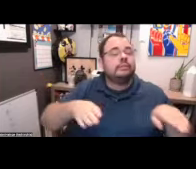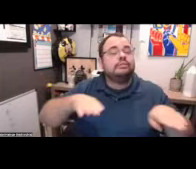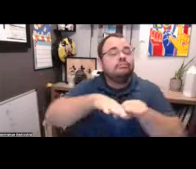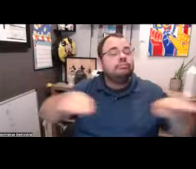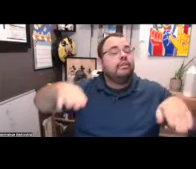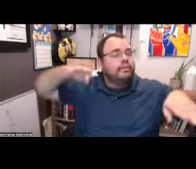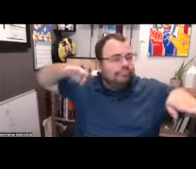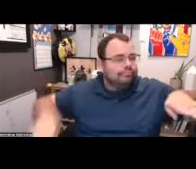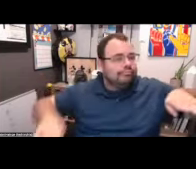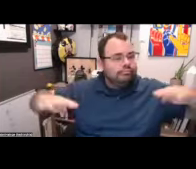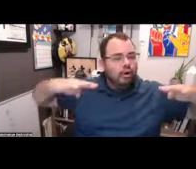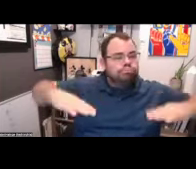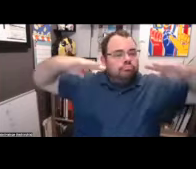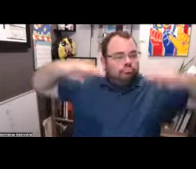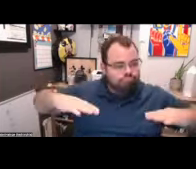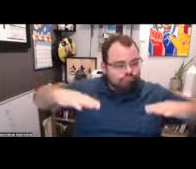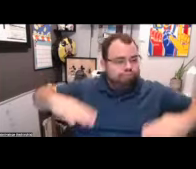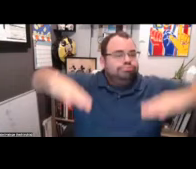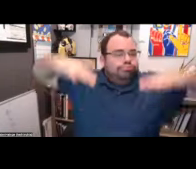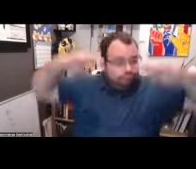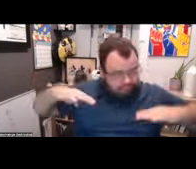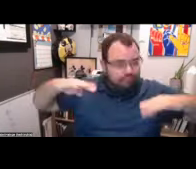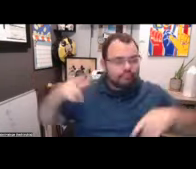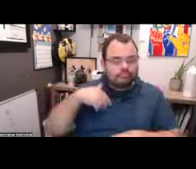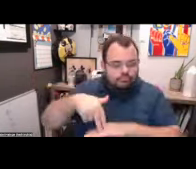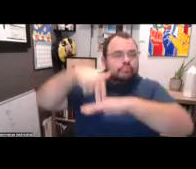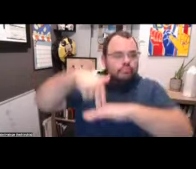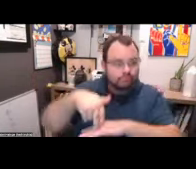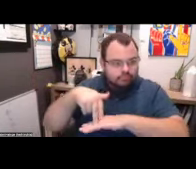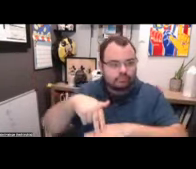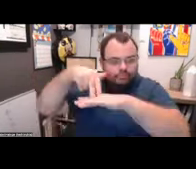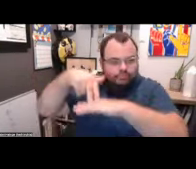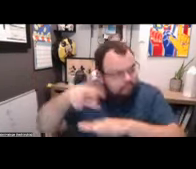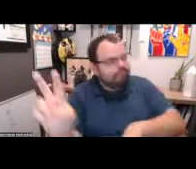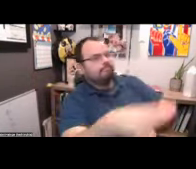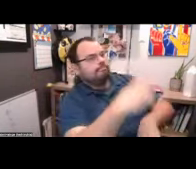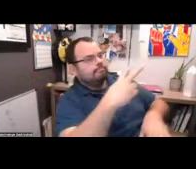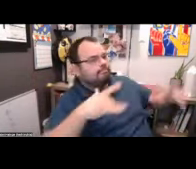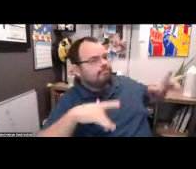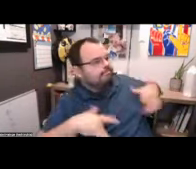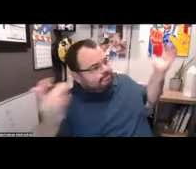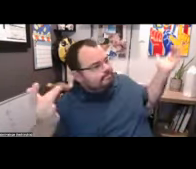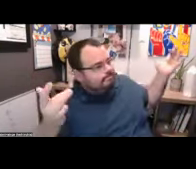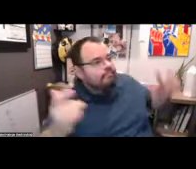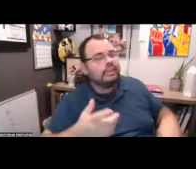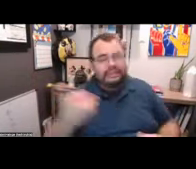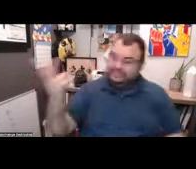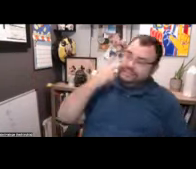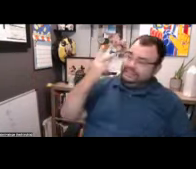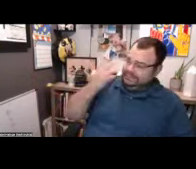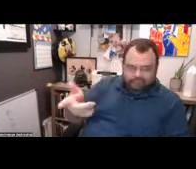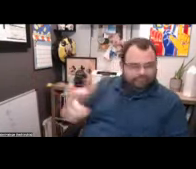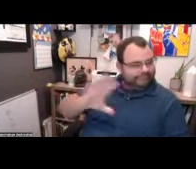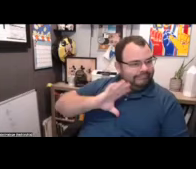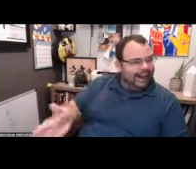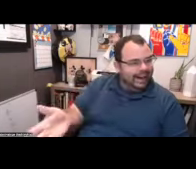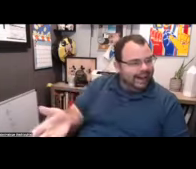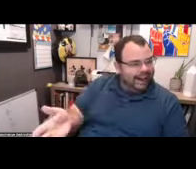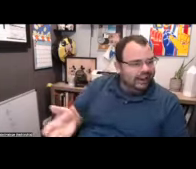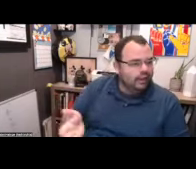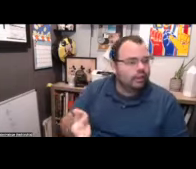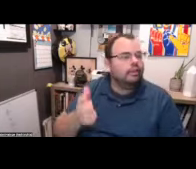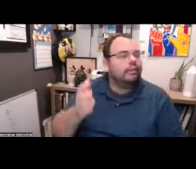tap on the floor, and it was a wooden floor, and I would feel the vibration. So then I would like turn around and see, because they would